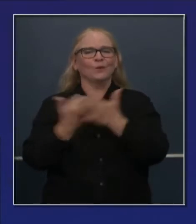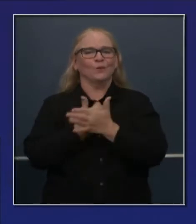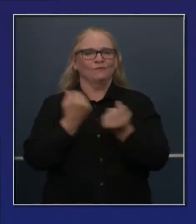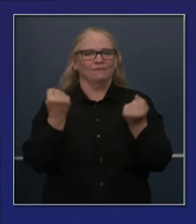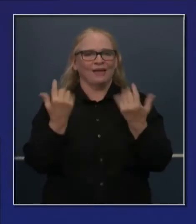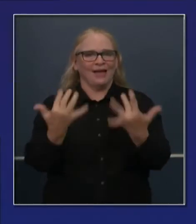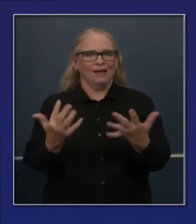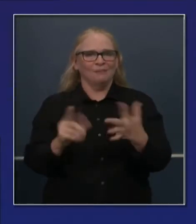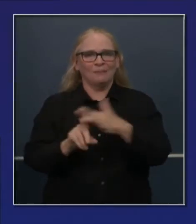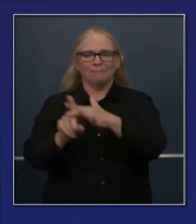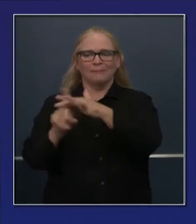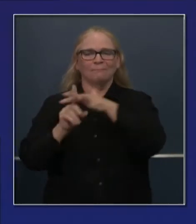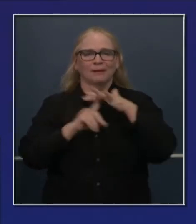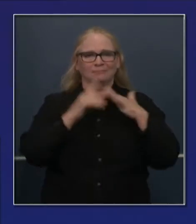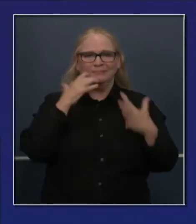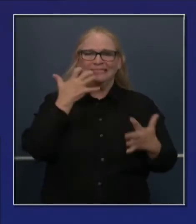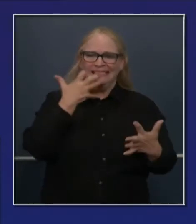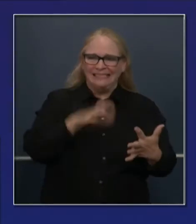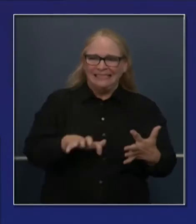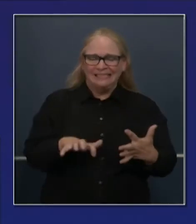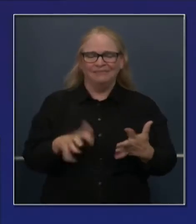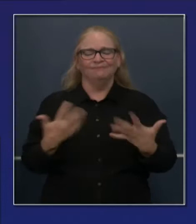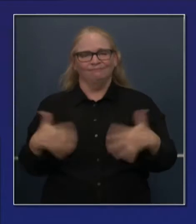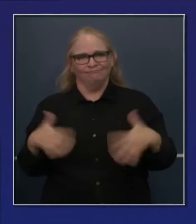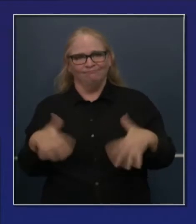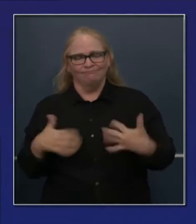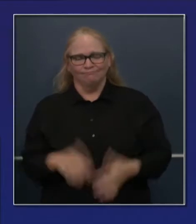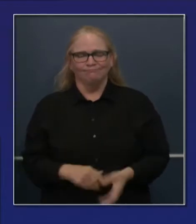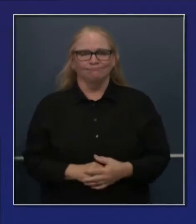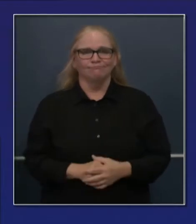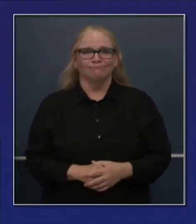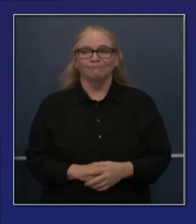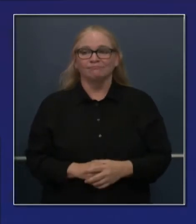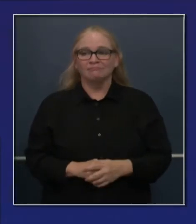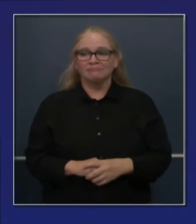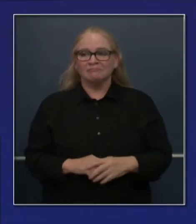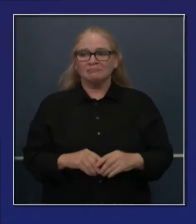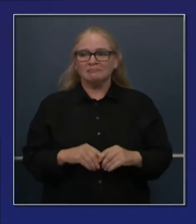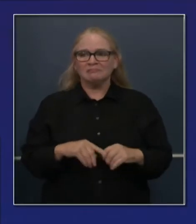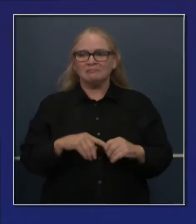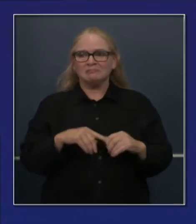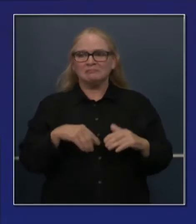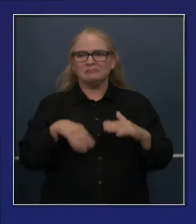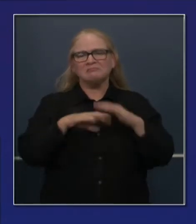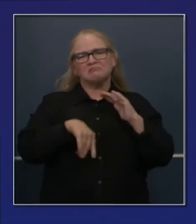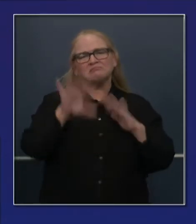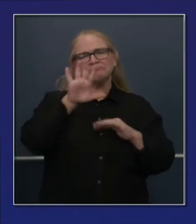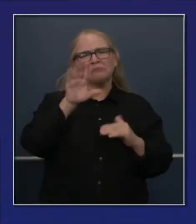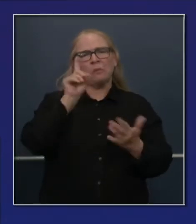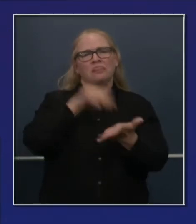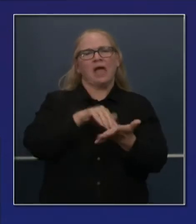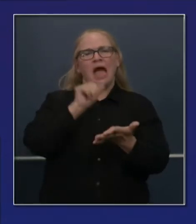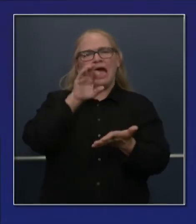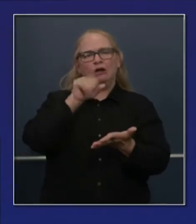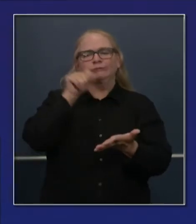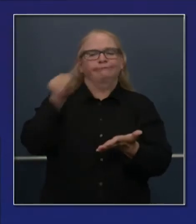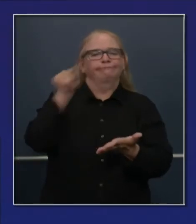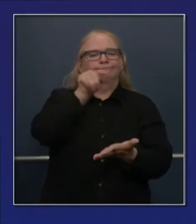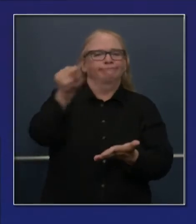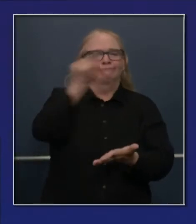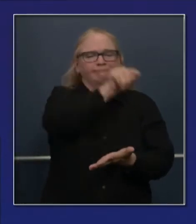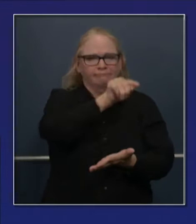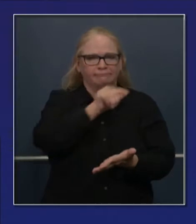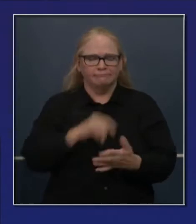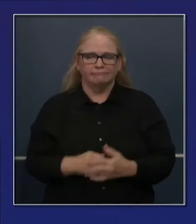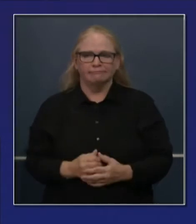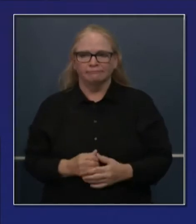California. Many of those fires under 1,000 acres. Most of those fires in a condition